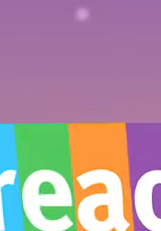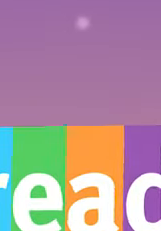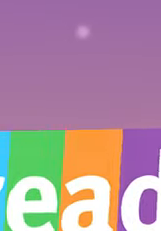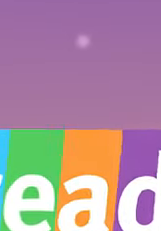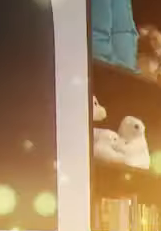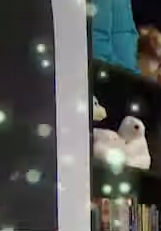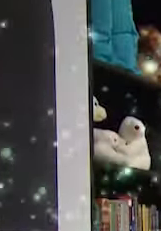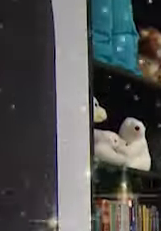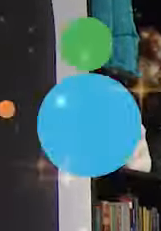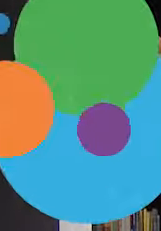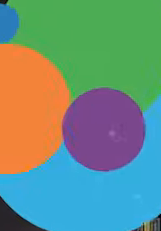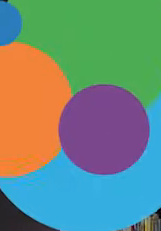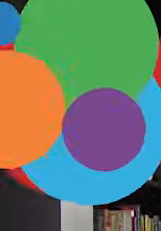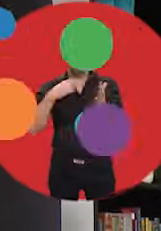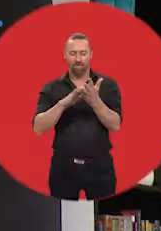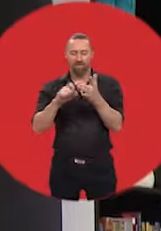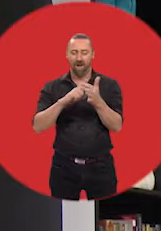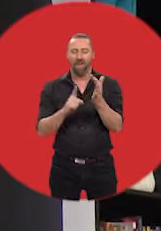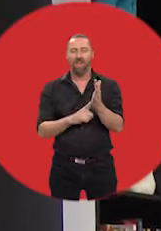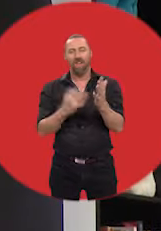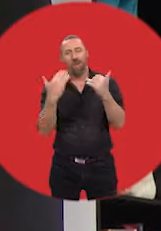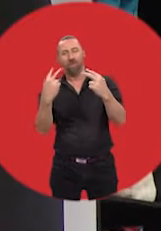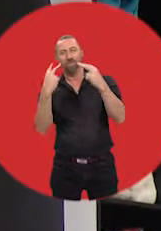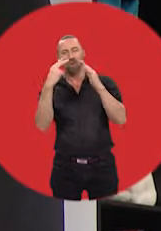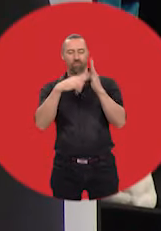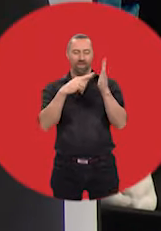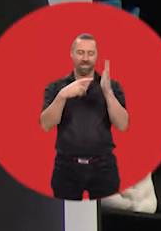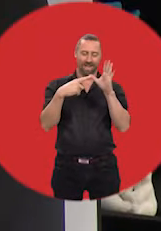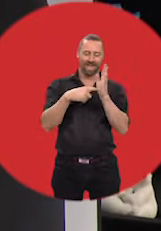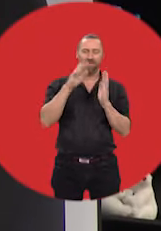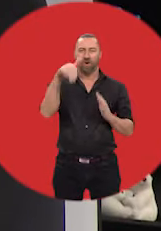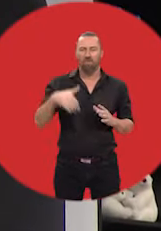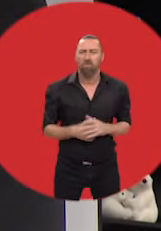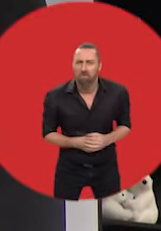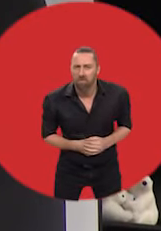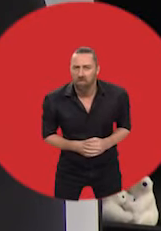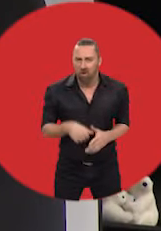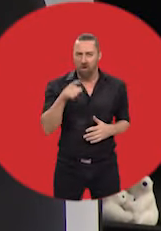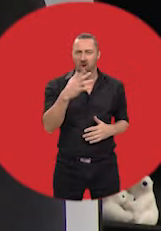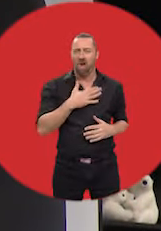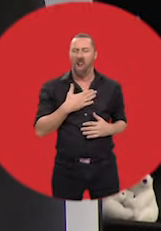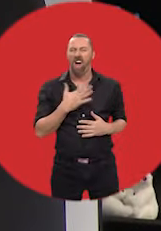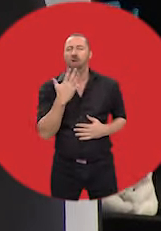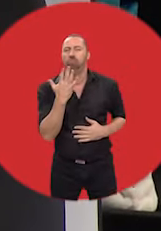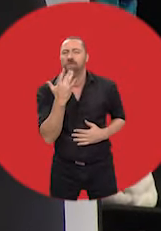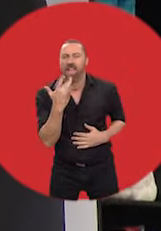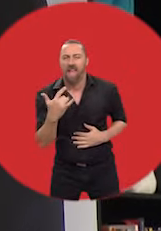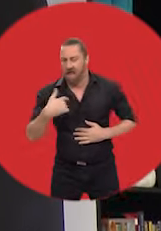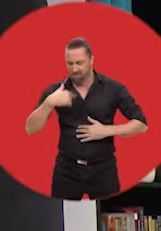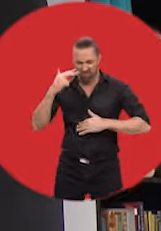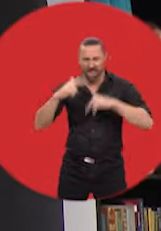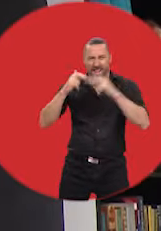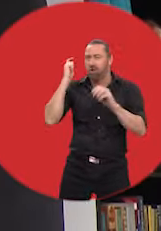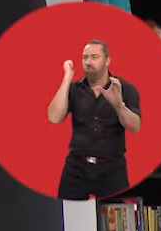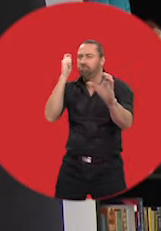TV. Hello everyone, I'm Michael. Welcome to Reading at Home. Have you ever pretended to be